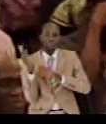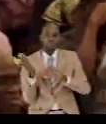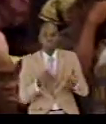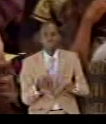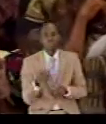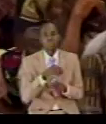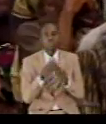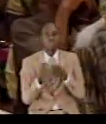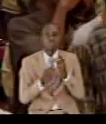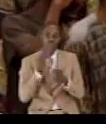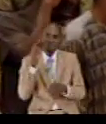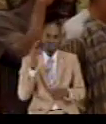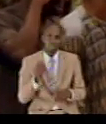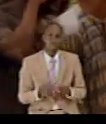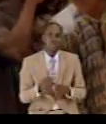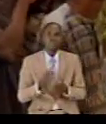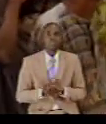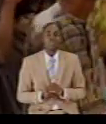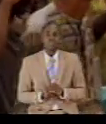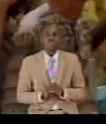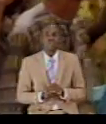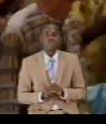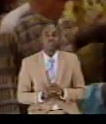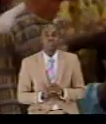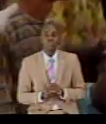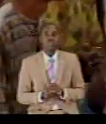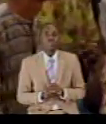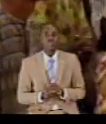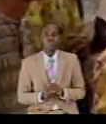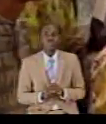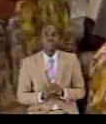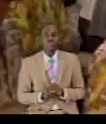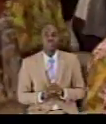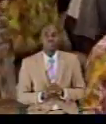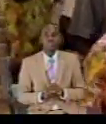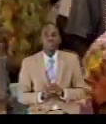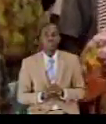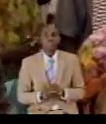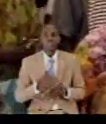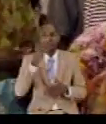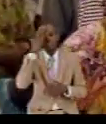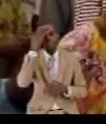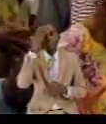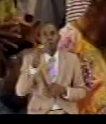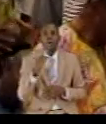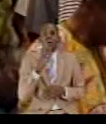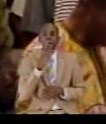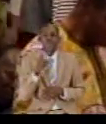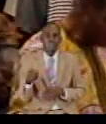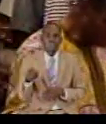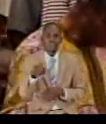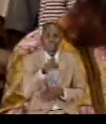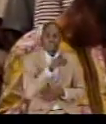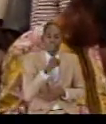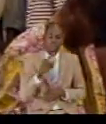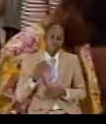will not forsake you. Why art thou cast down, O my soul?